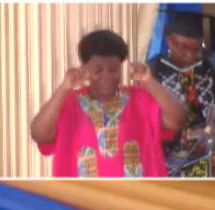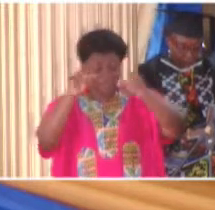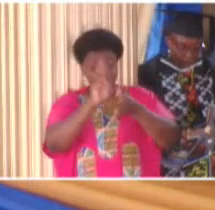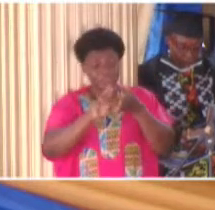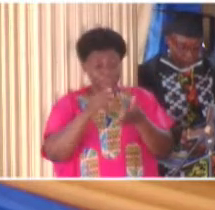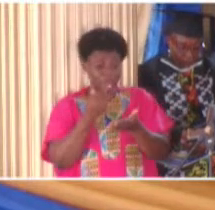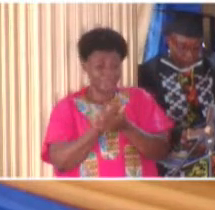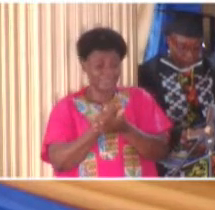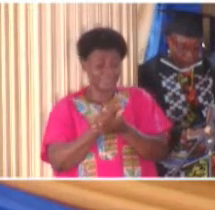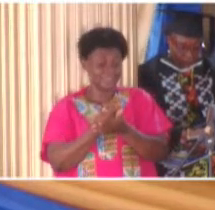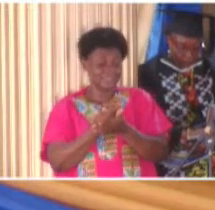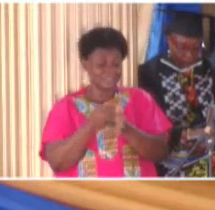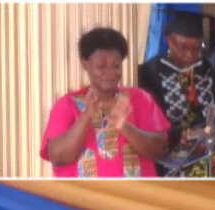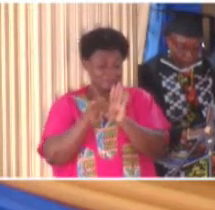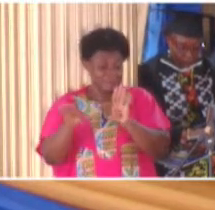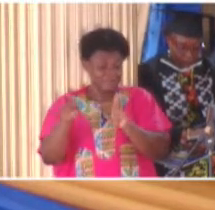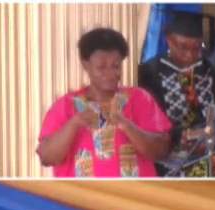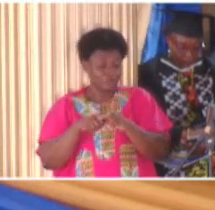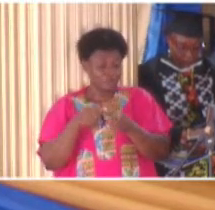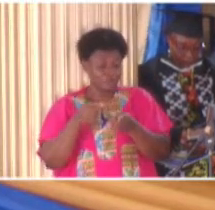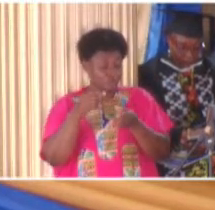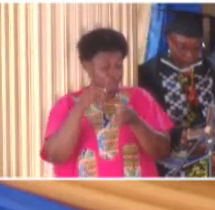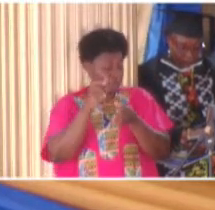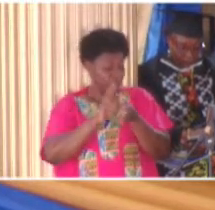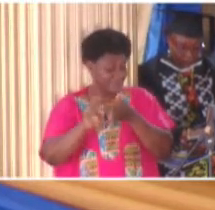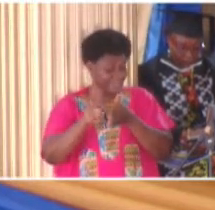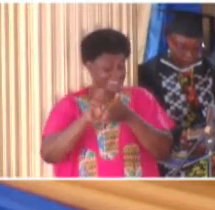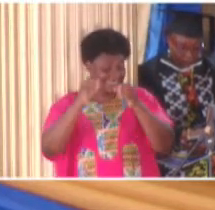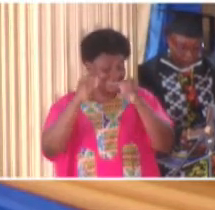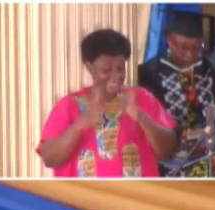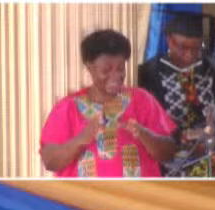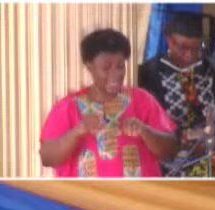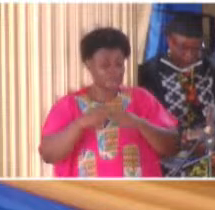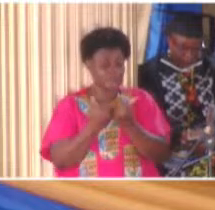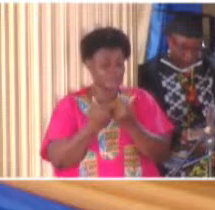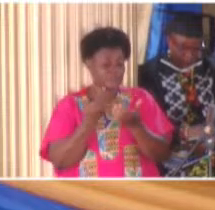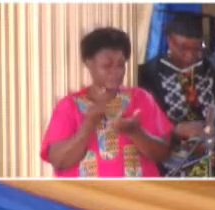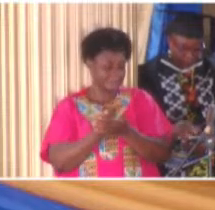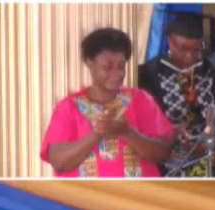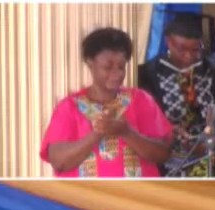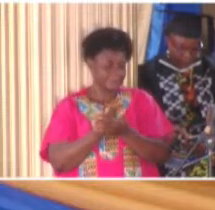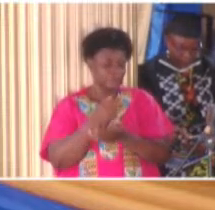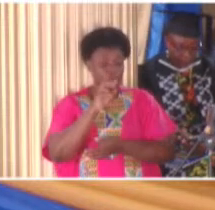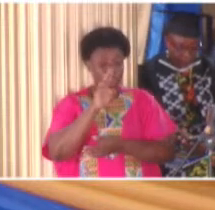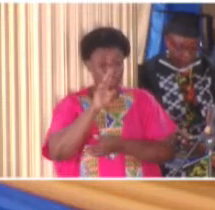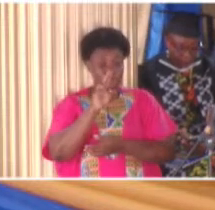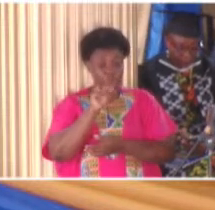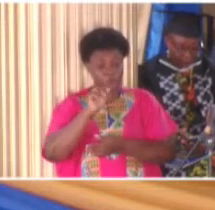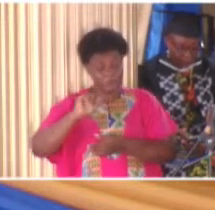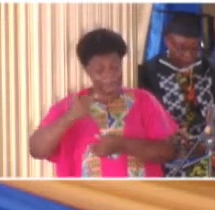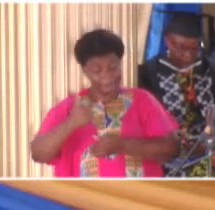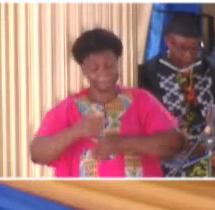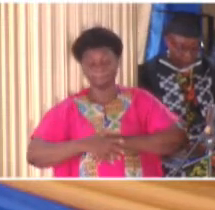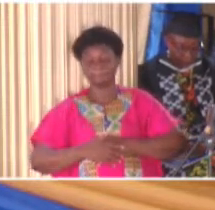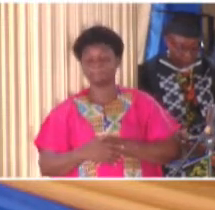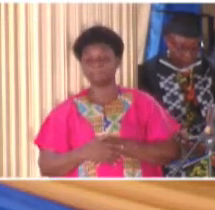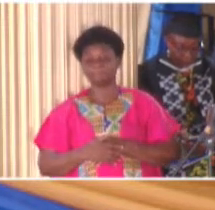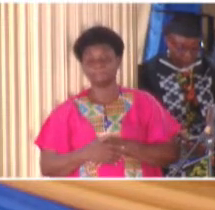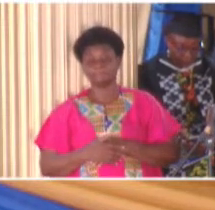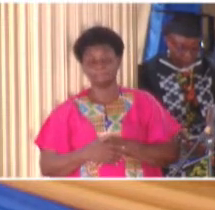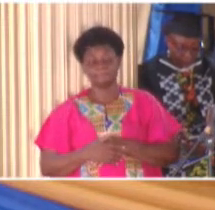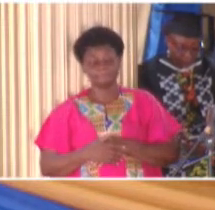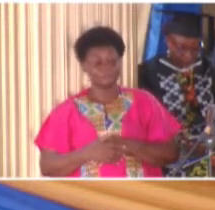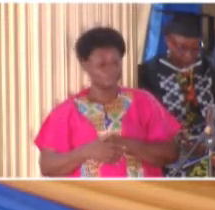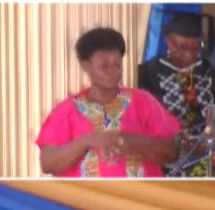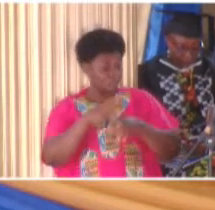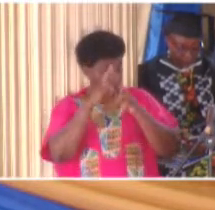Ghana branch of the University Teachers Association of Ghana, Eugene, Utah. I therefore